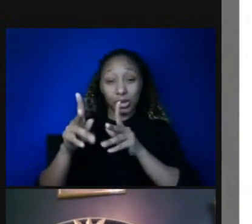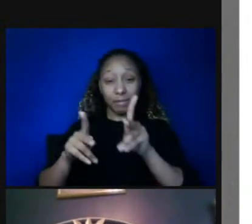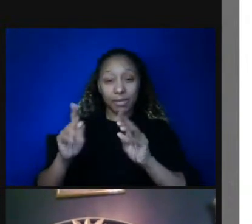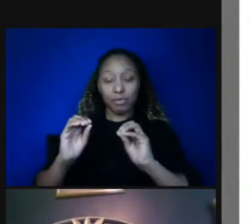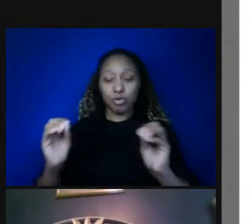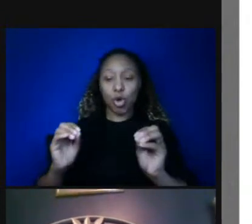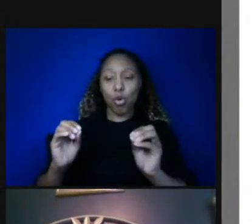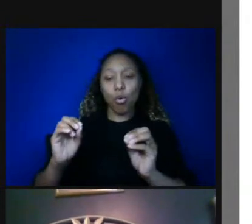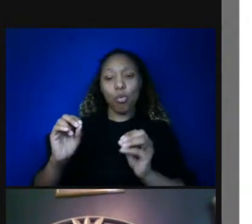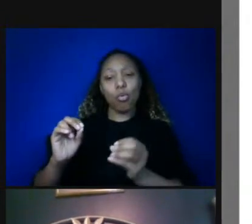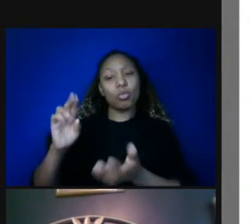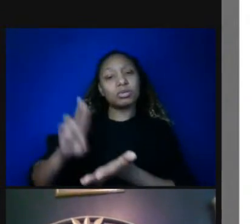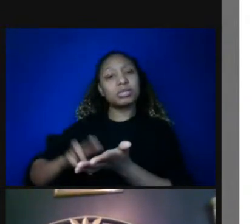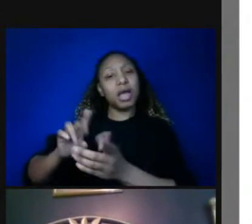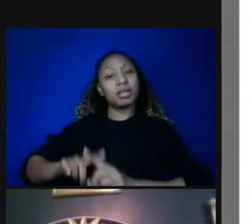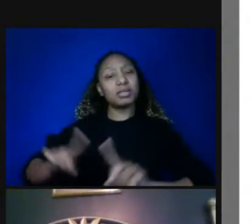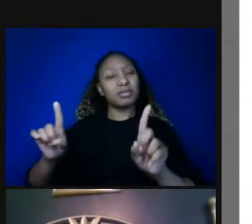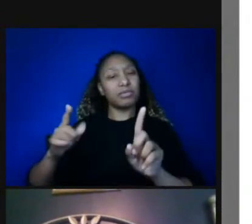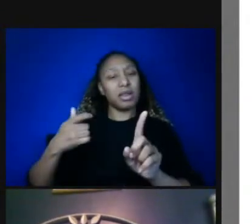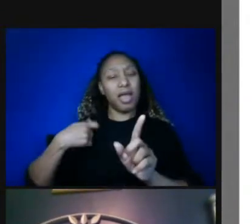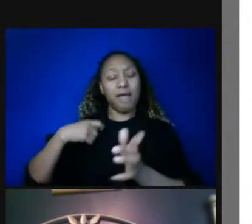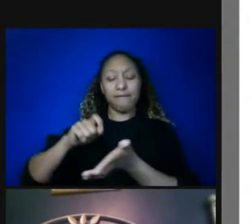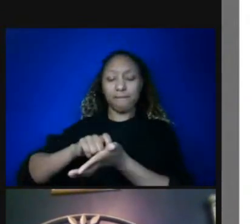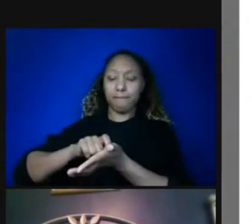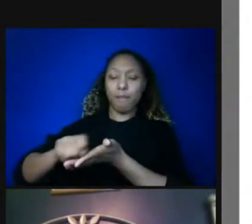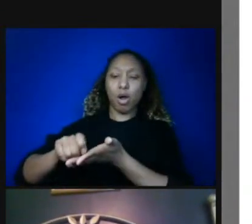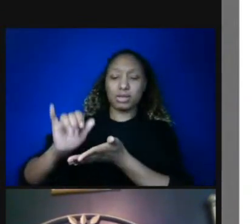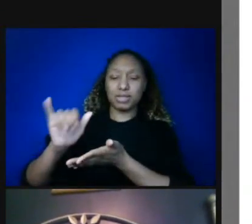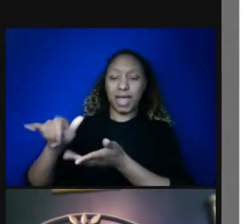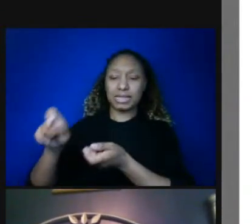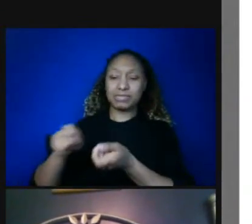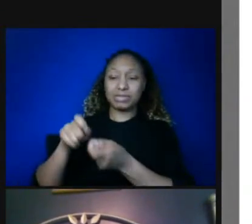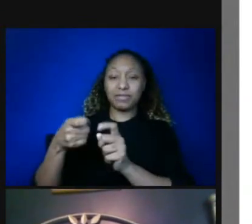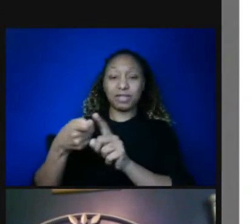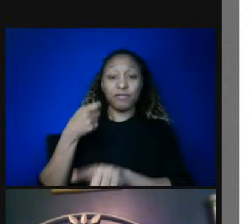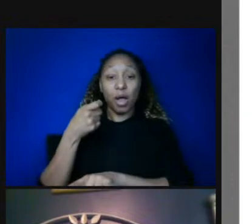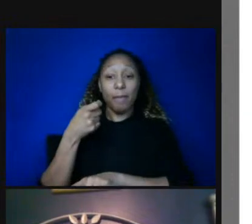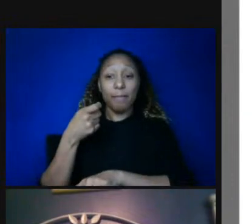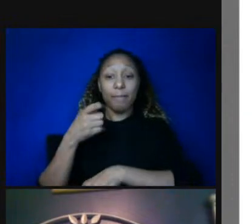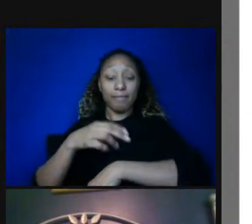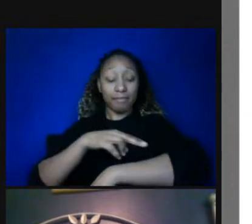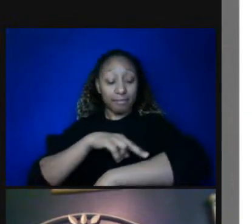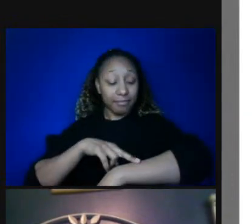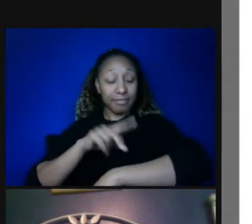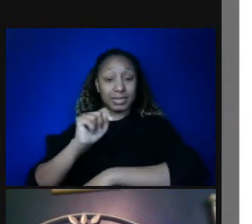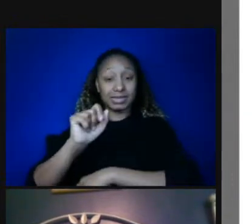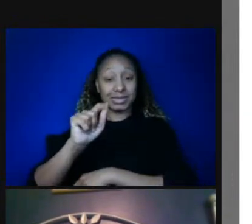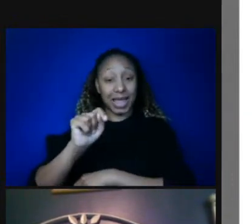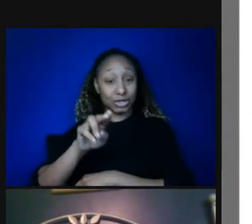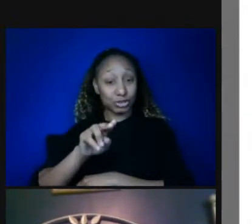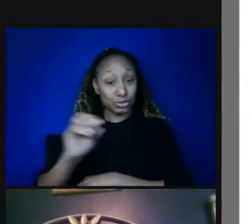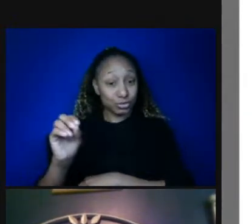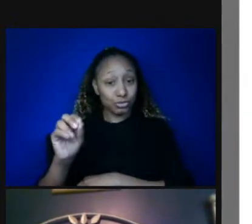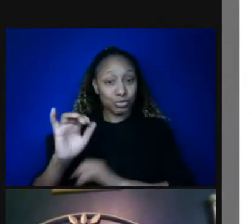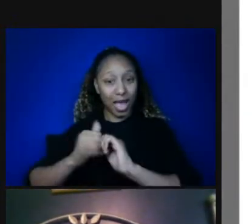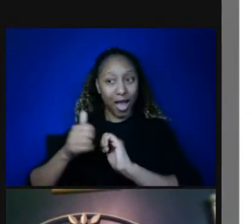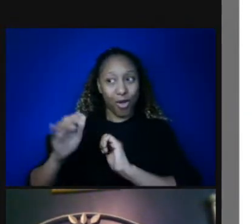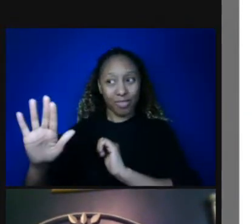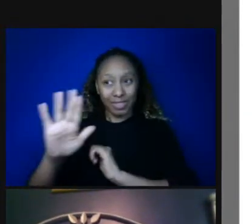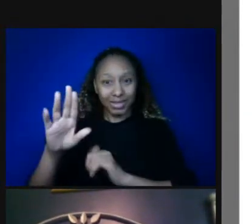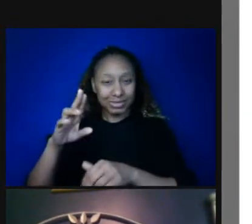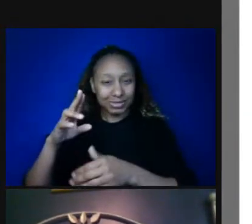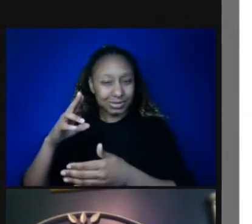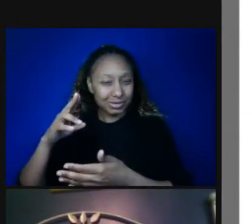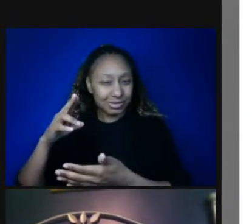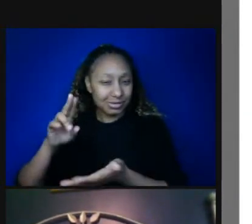Europeans. And so they would have marks that symbolize, they would be from tattoos or they would symbolize other things. And that's how they would sign things. And